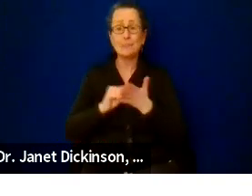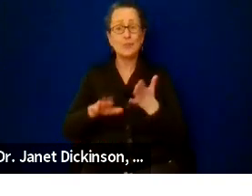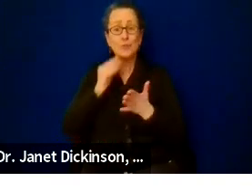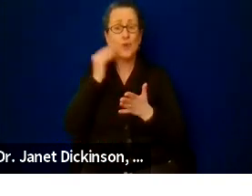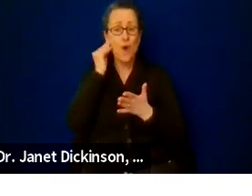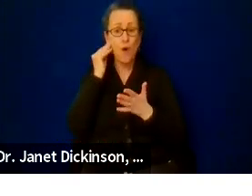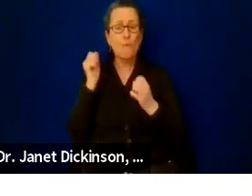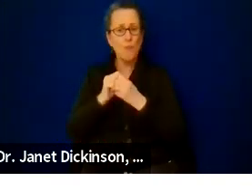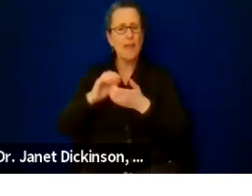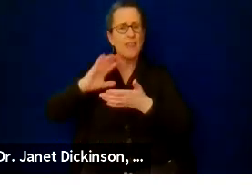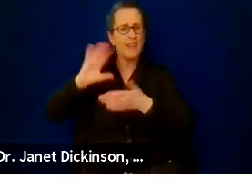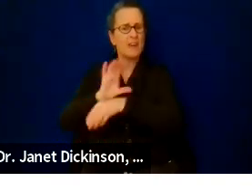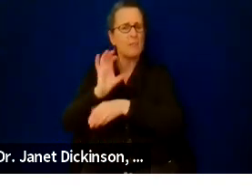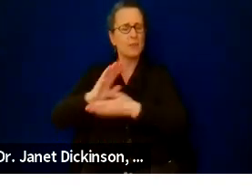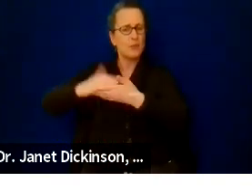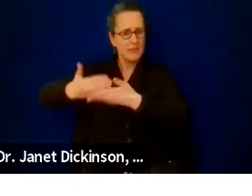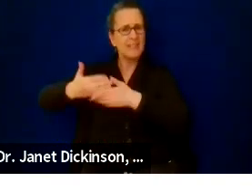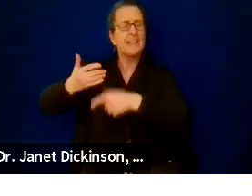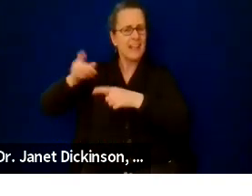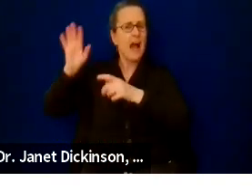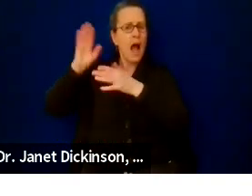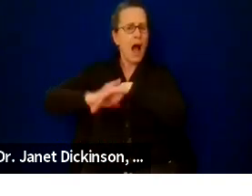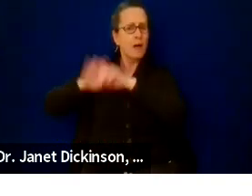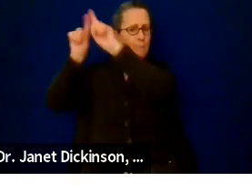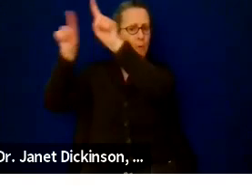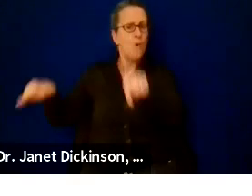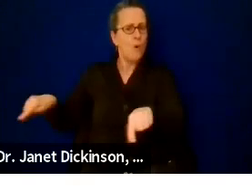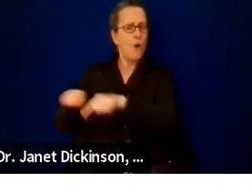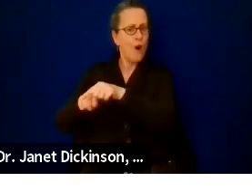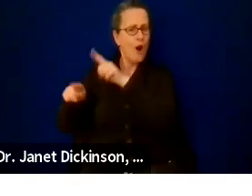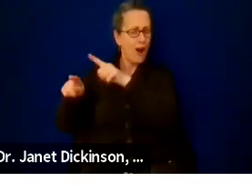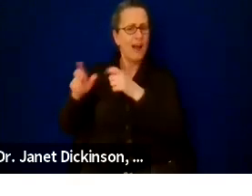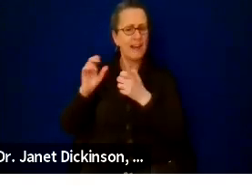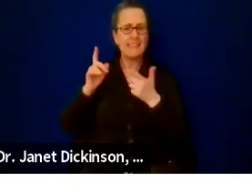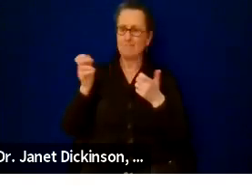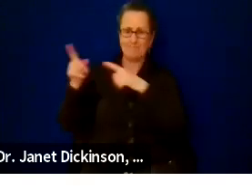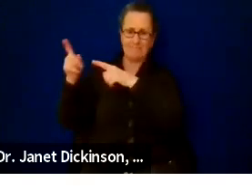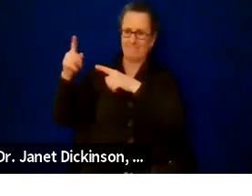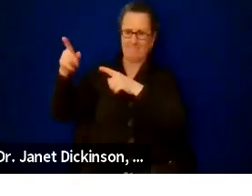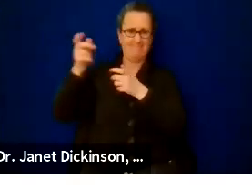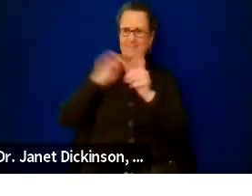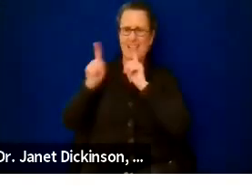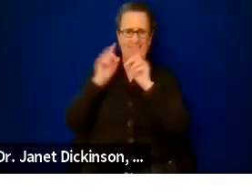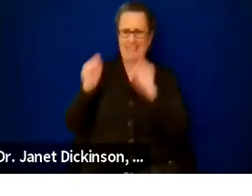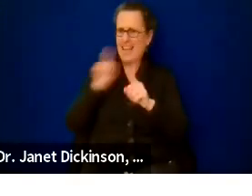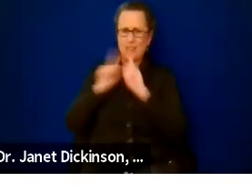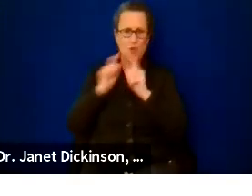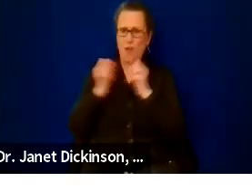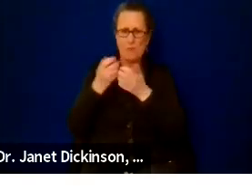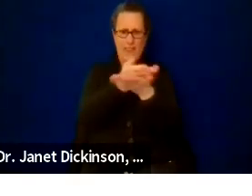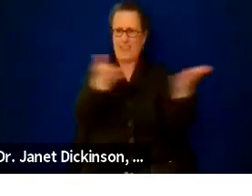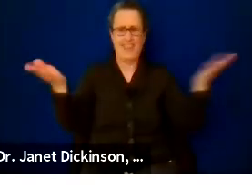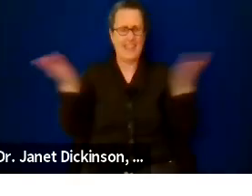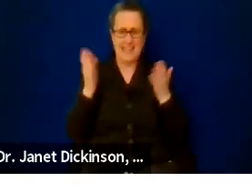students don't feel further isolated from their classmates, but that they can interact with their classmates who are in the